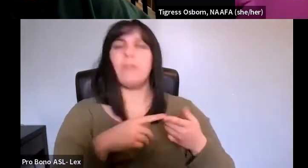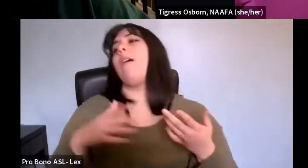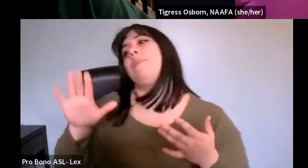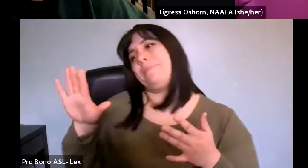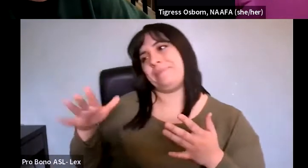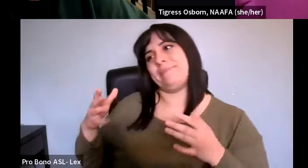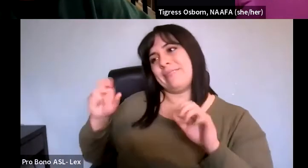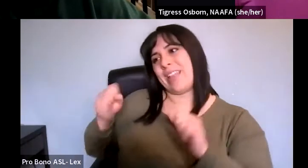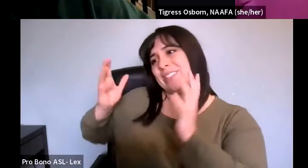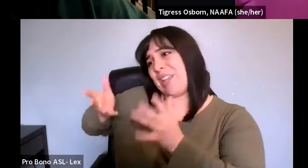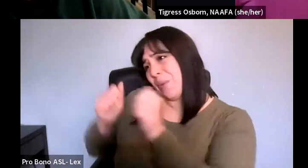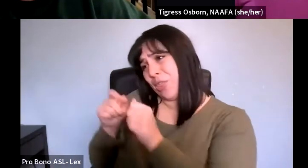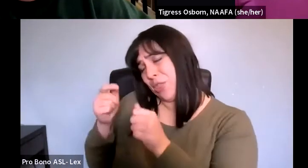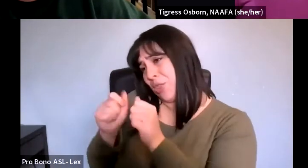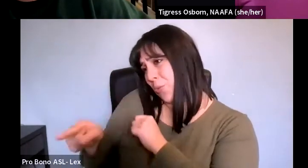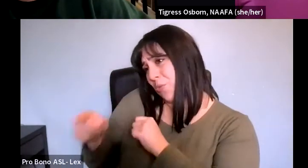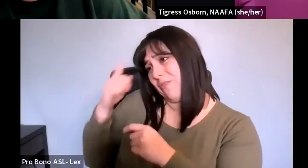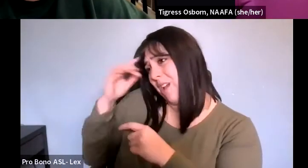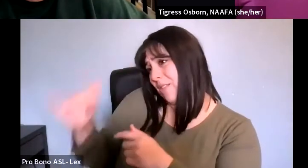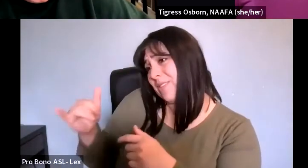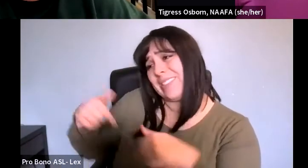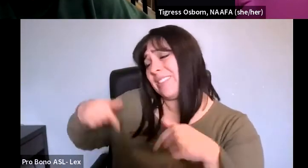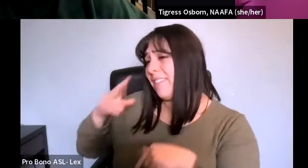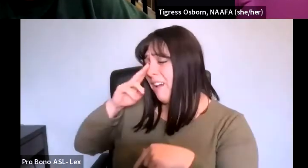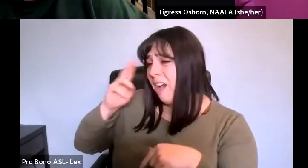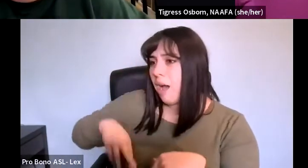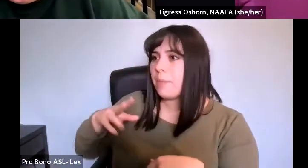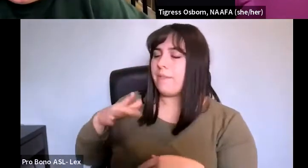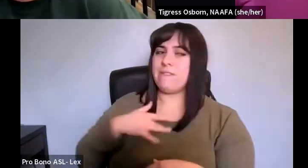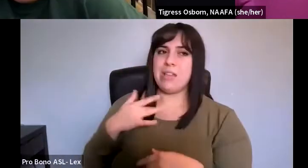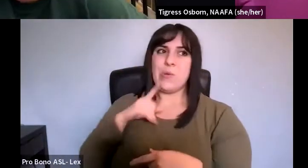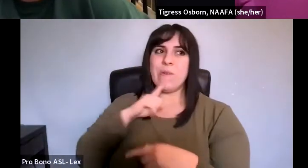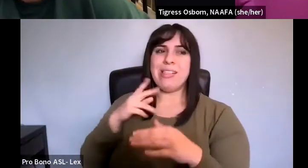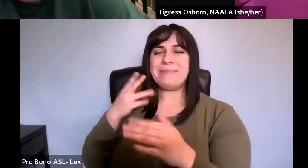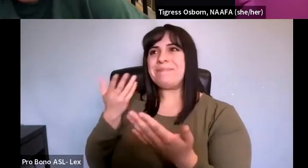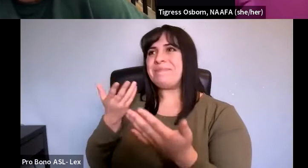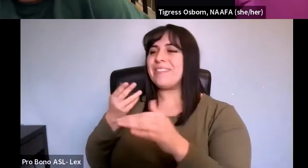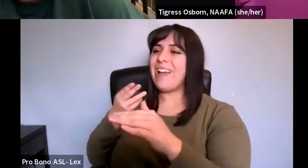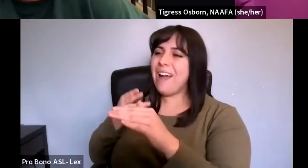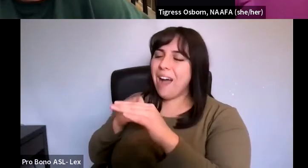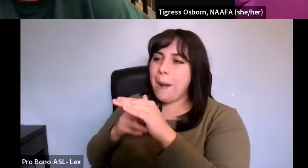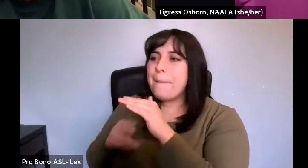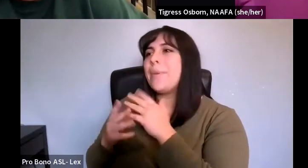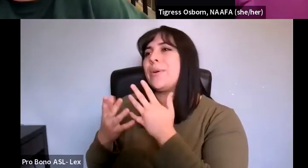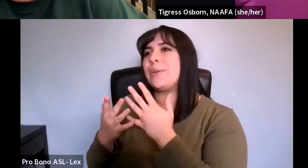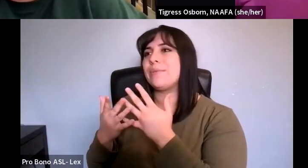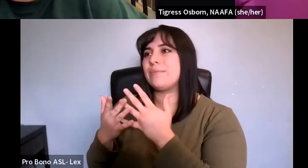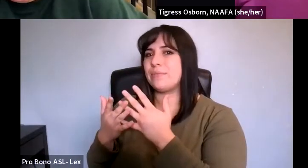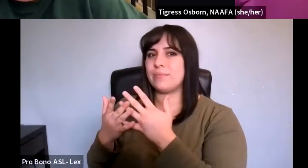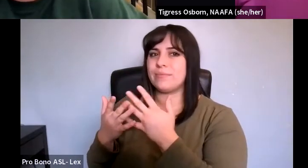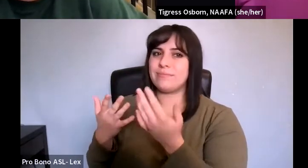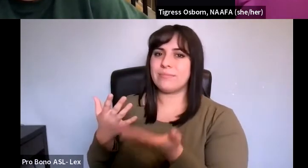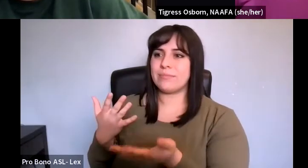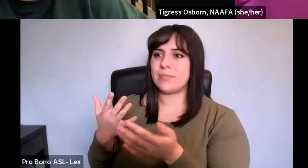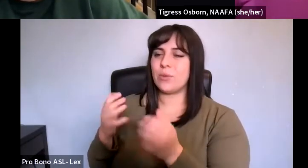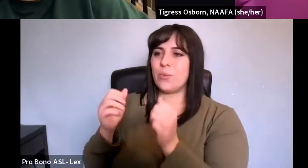And this is so much fun. And I'm quite humbled by just being in contact with